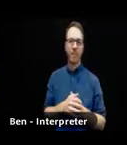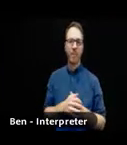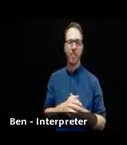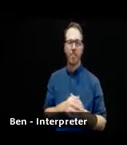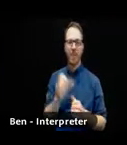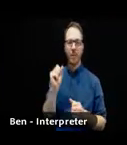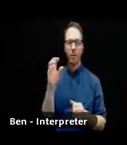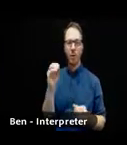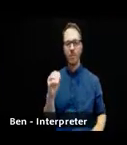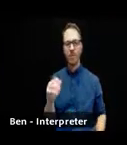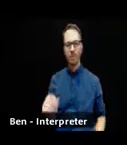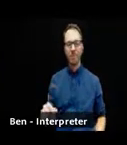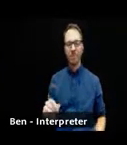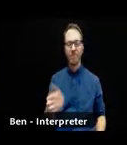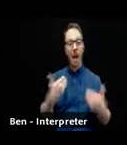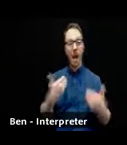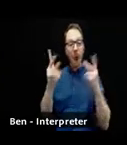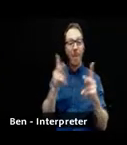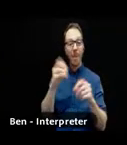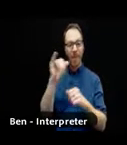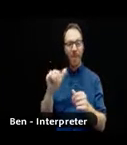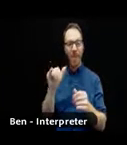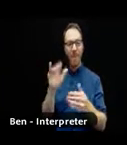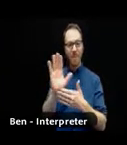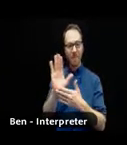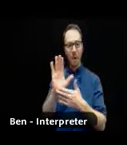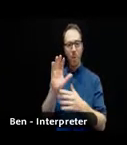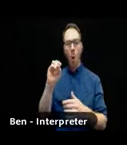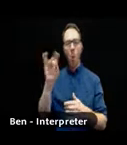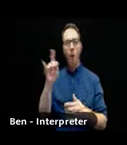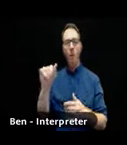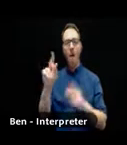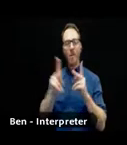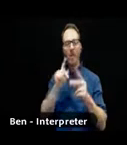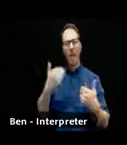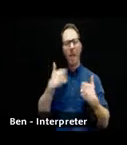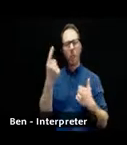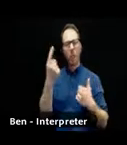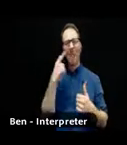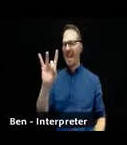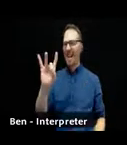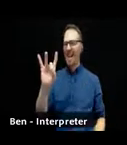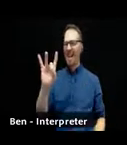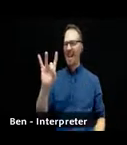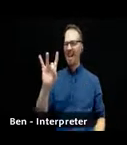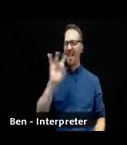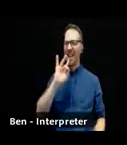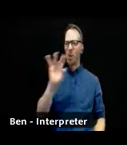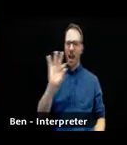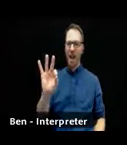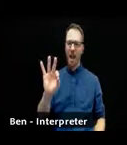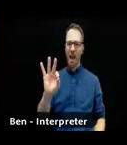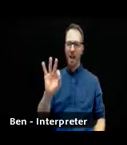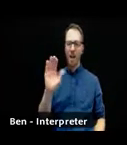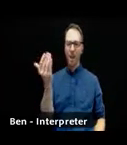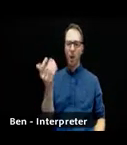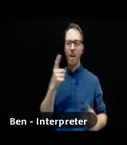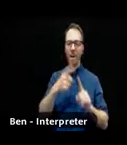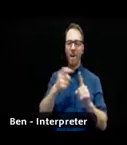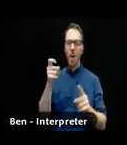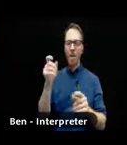So the young people in that film with the Ojibwe folks, I think the youngest one was like 8. Or 9, it appeared from the